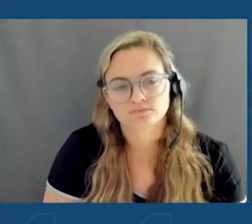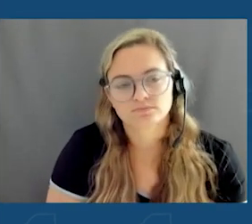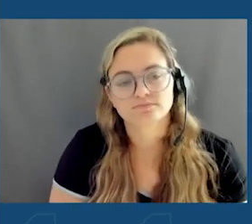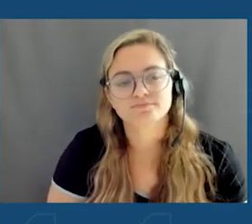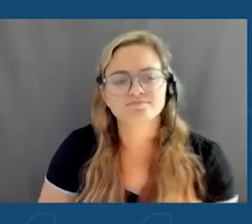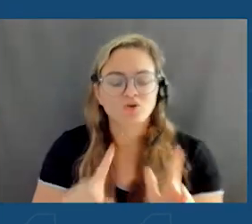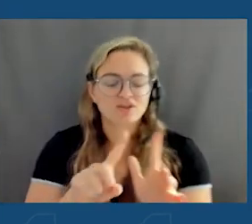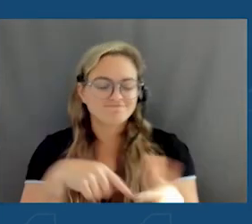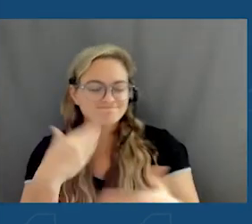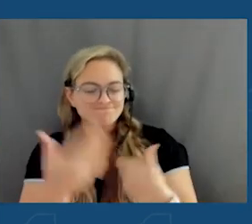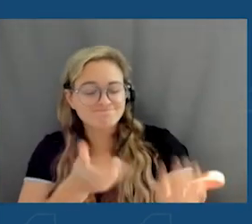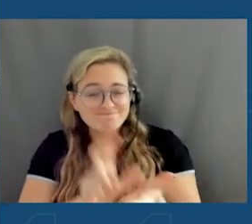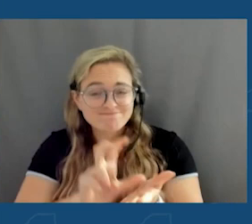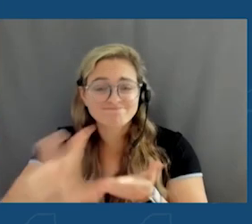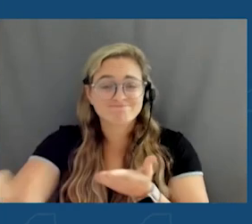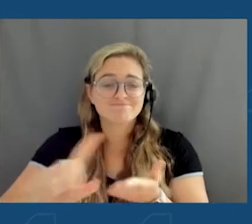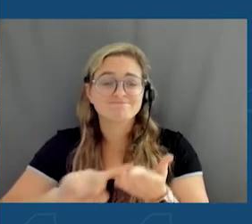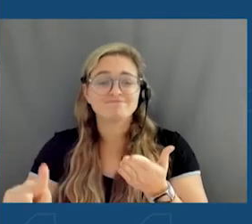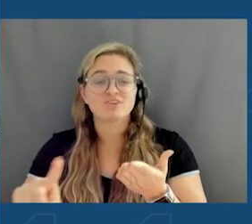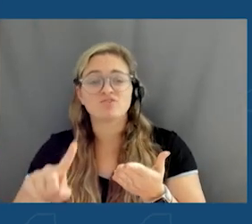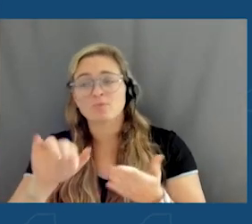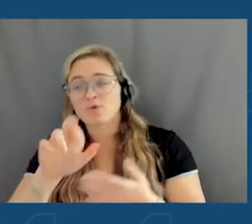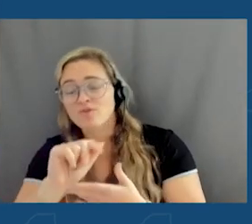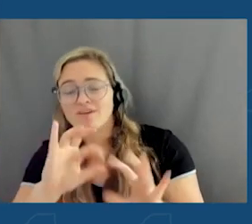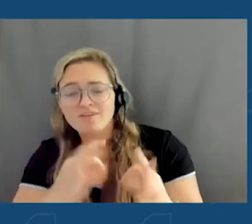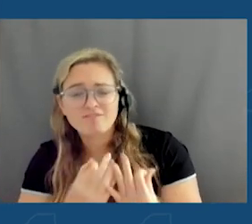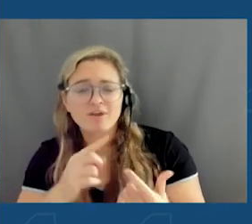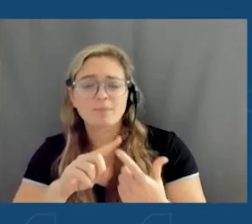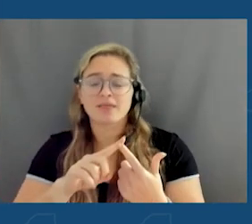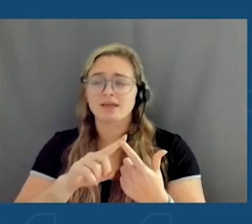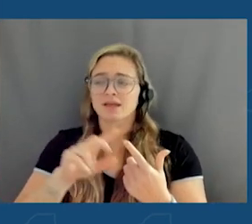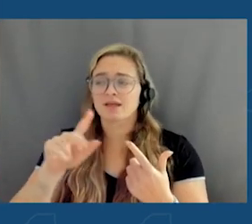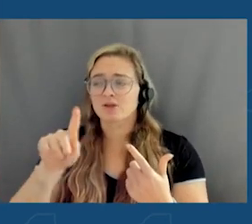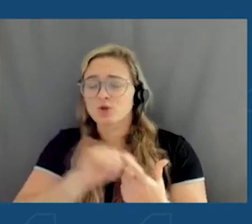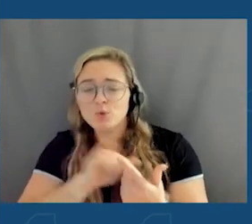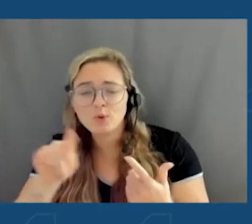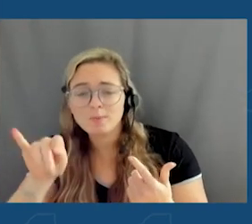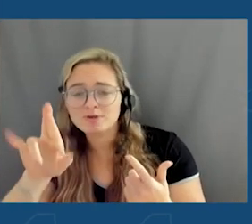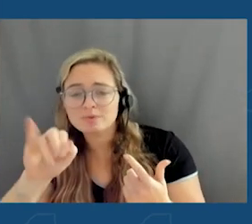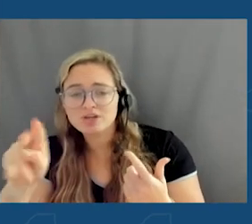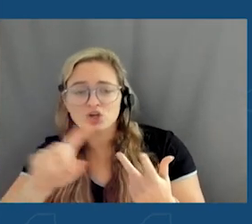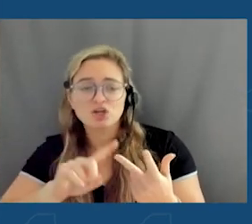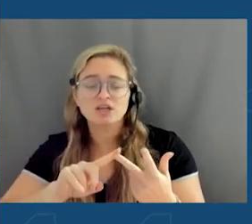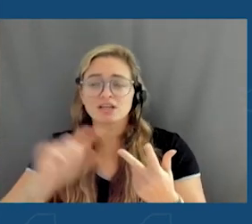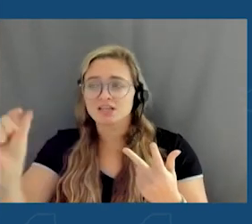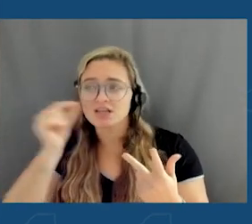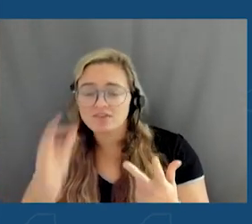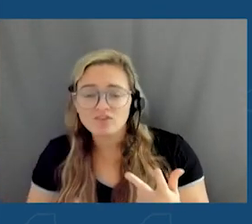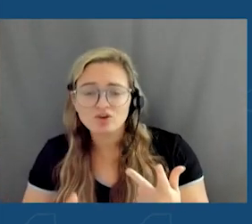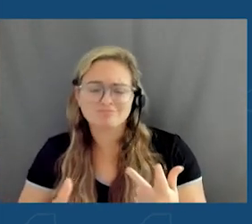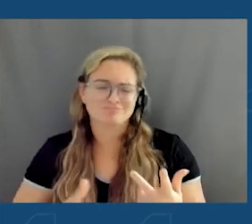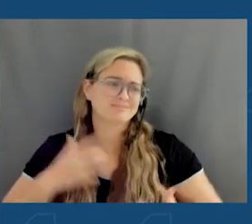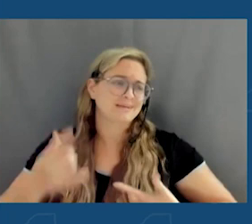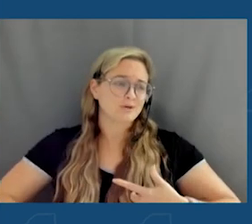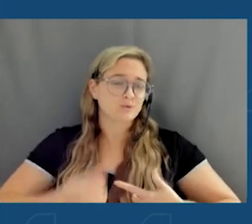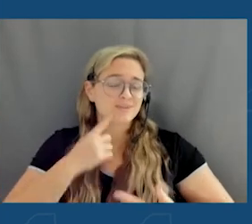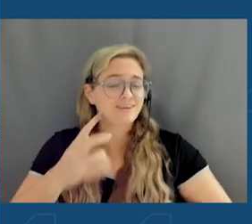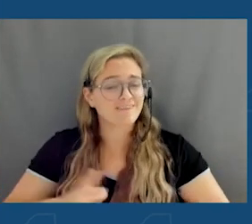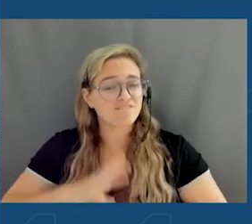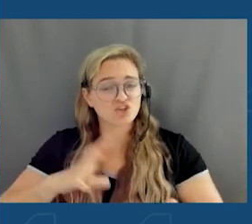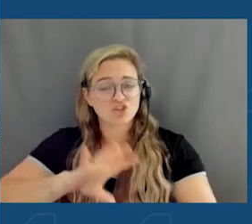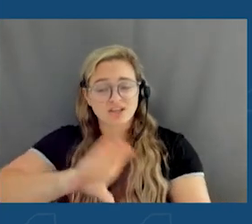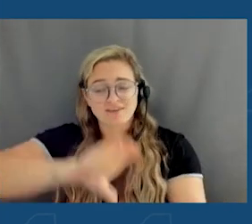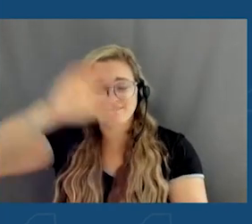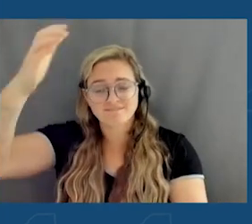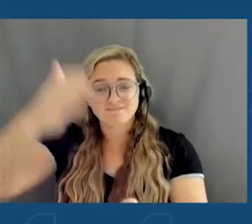from the Miranda family, from New York Presbyterian, from the governor, I am ecstatic to say that together we have officially raised